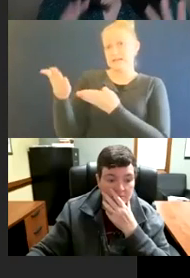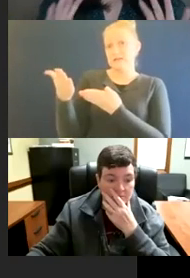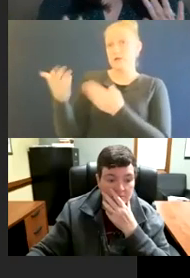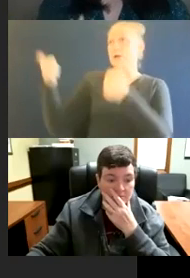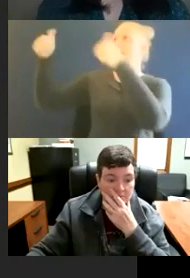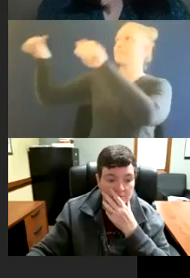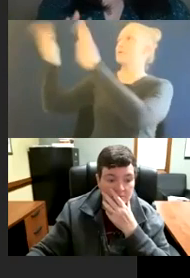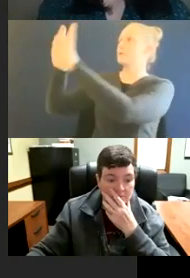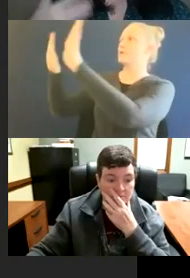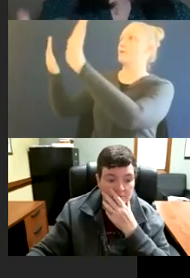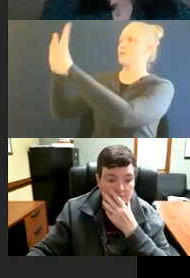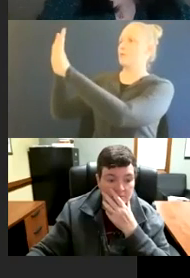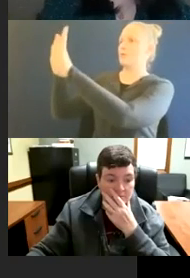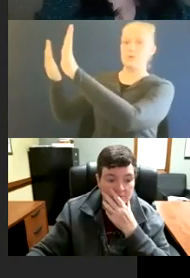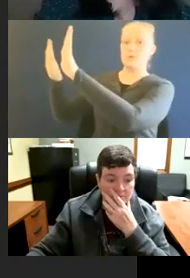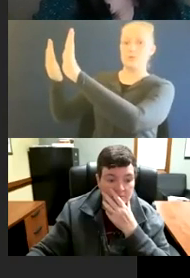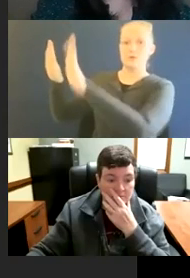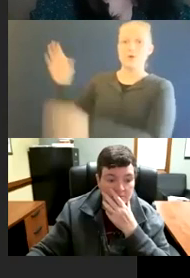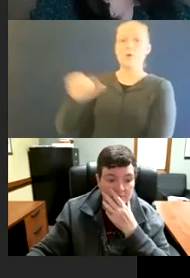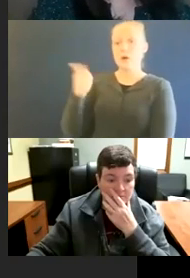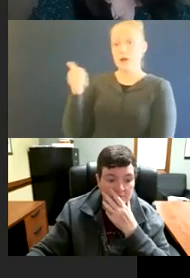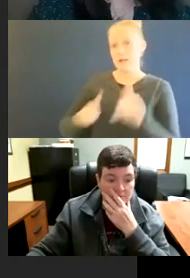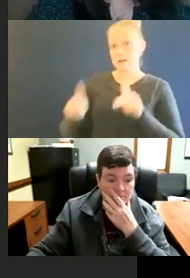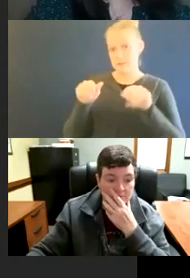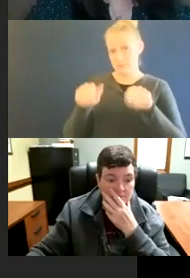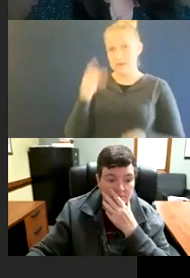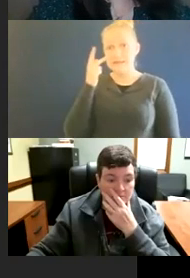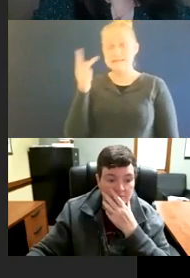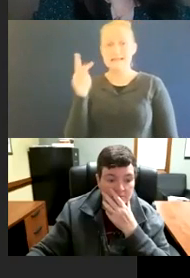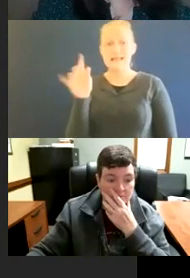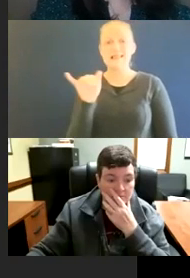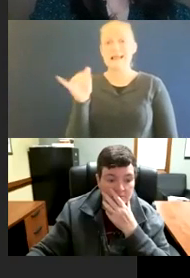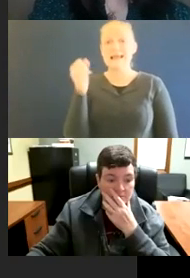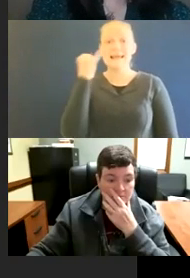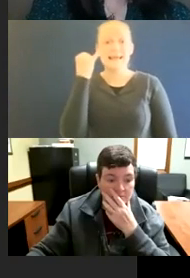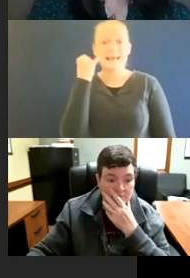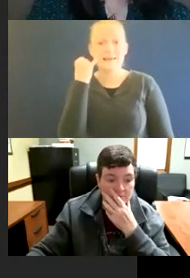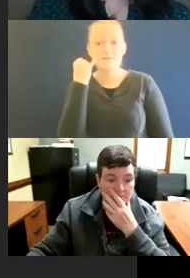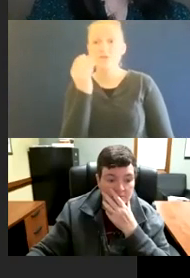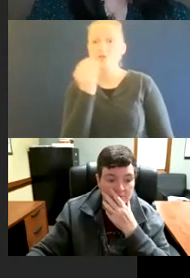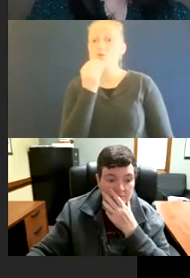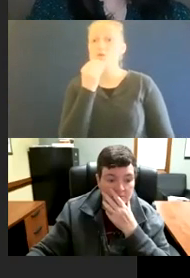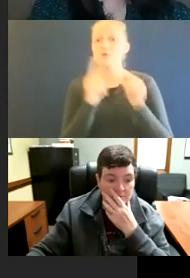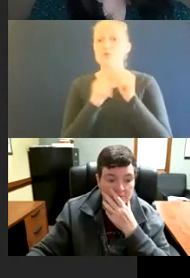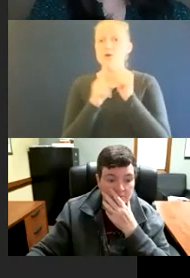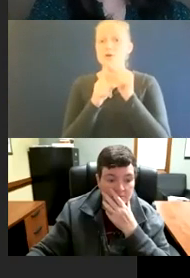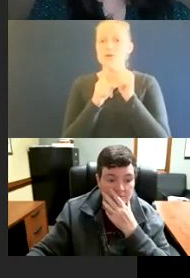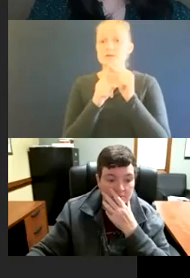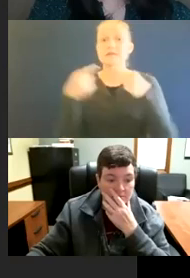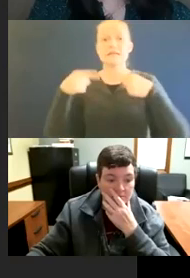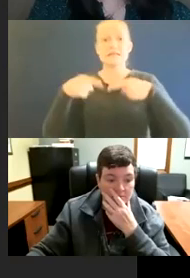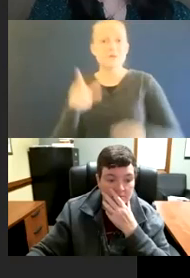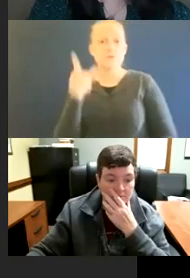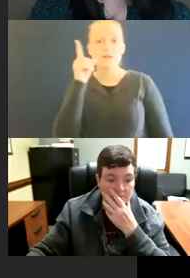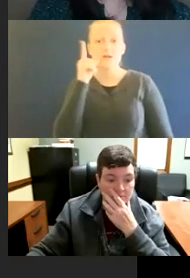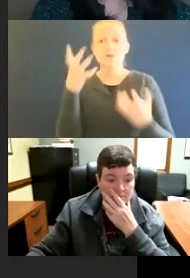the area where these activities take place, just to kind of remind everybody that this is what we're focusing on and here's those words that we want